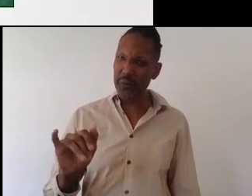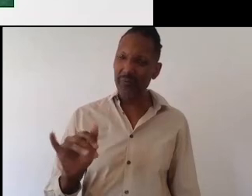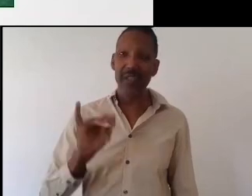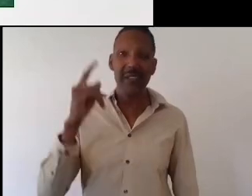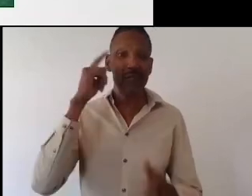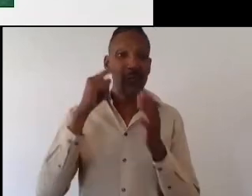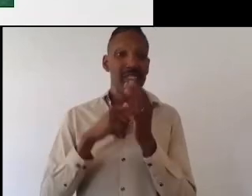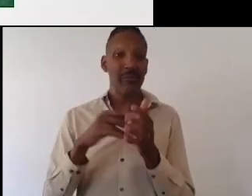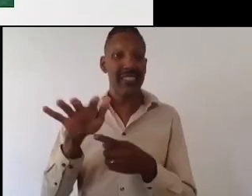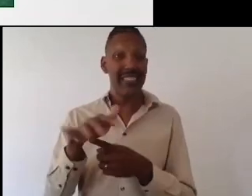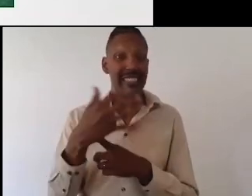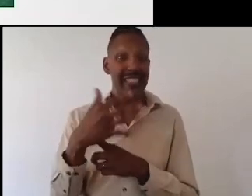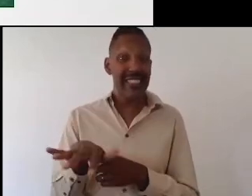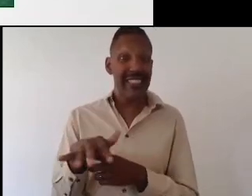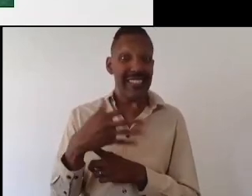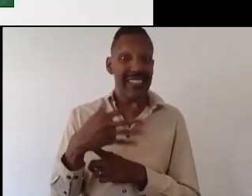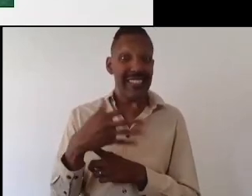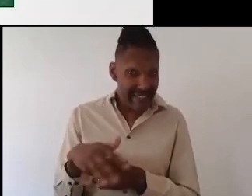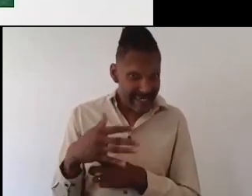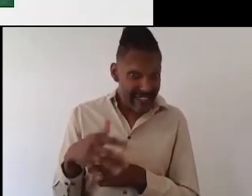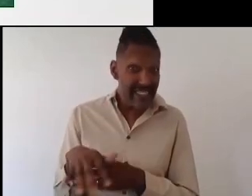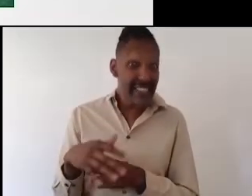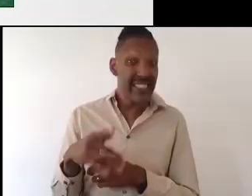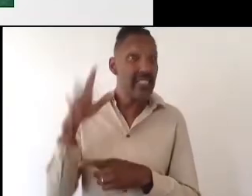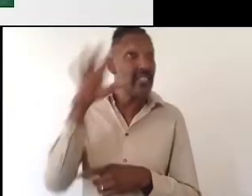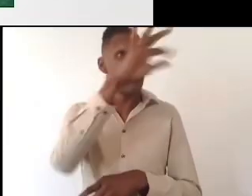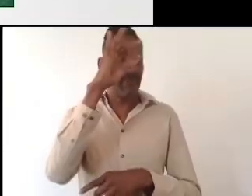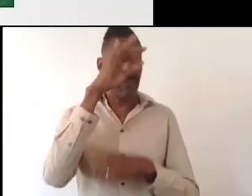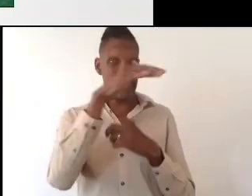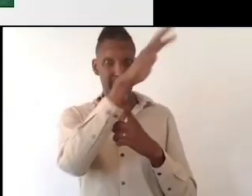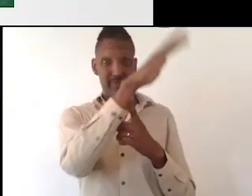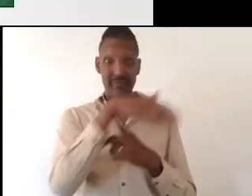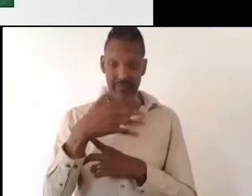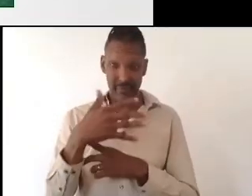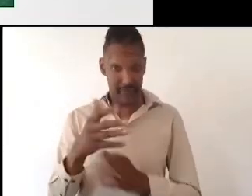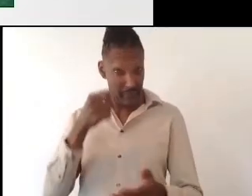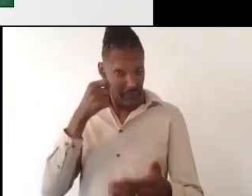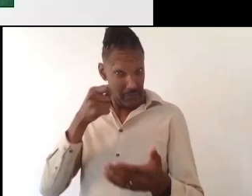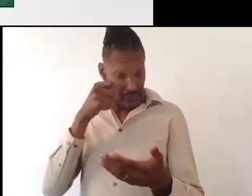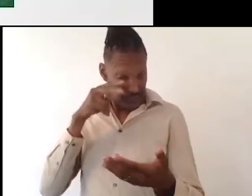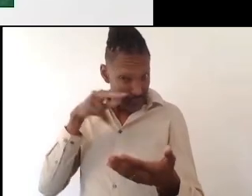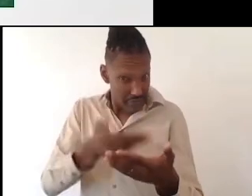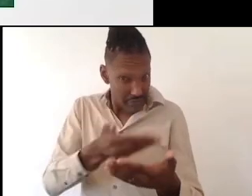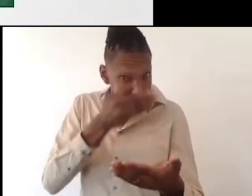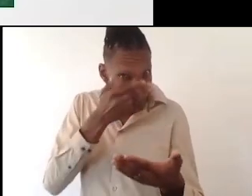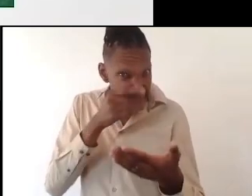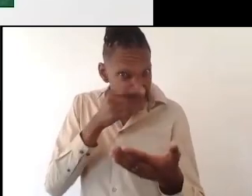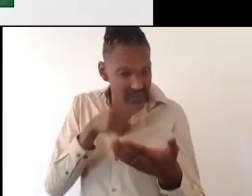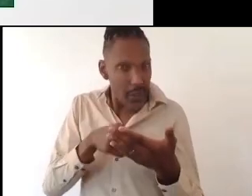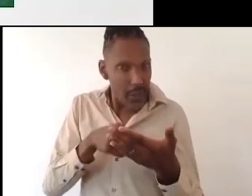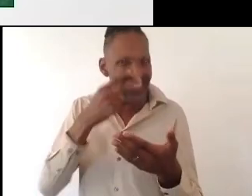can take them into the classroom and use a magnifying glass, and you can see that patterns are there as well.